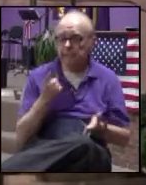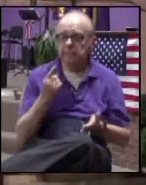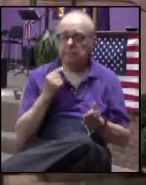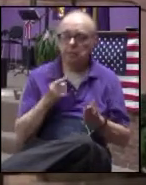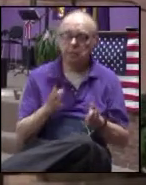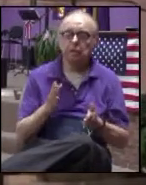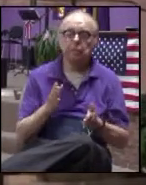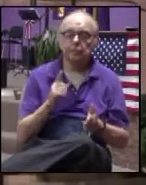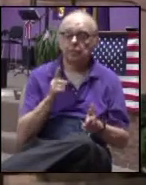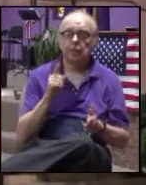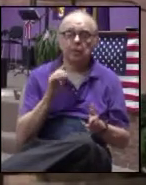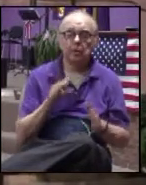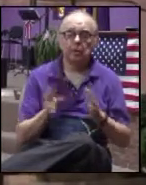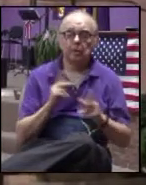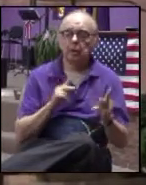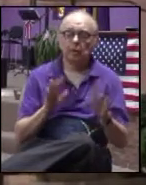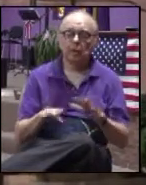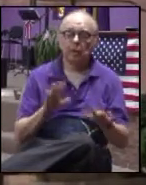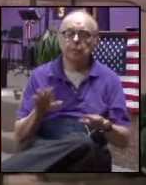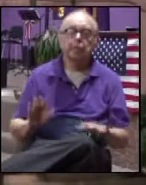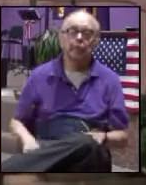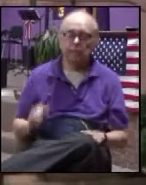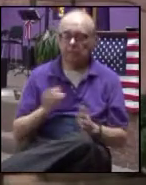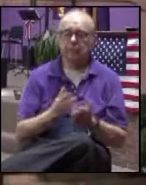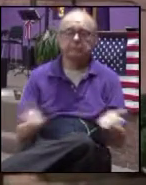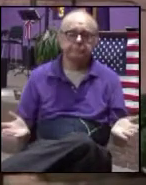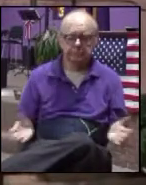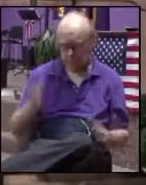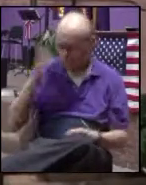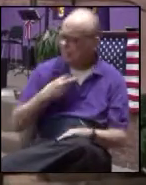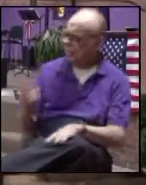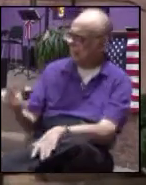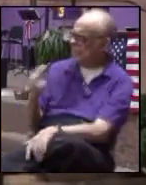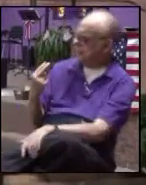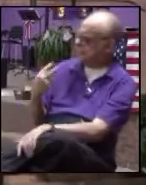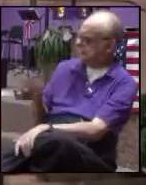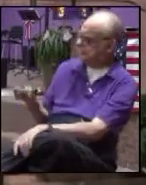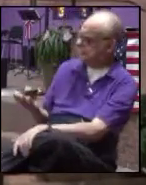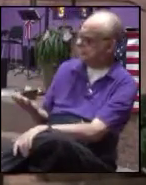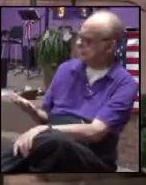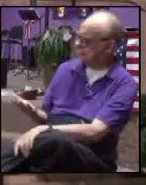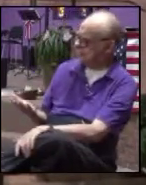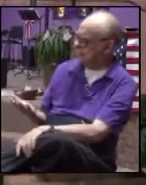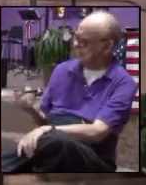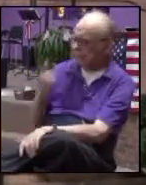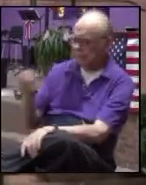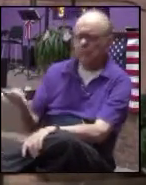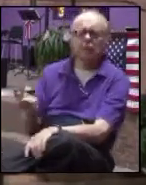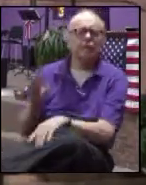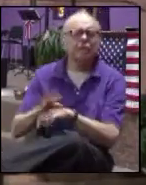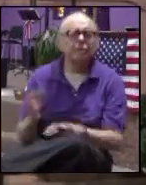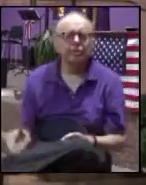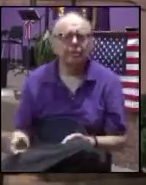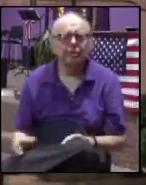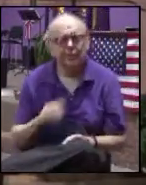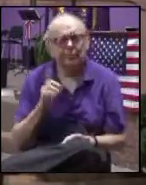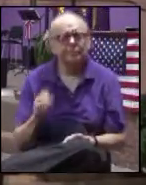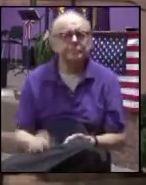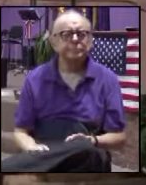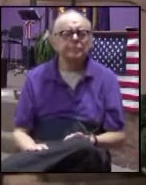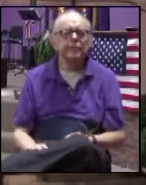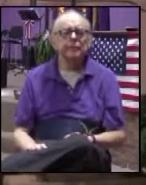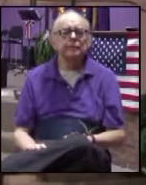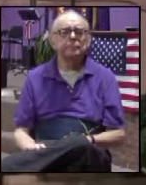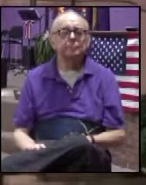walk your dogs on our property. And the guy looks at me and he says, "So you're a church?"